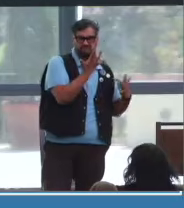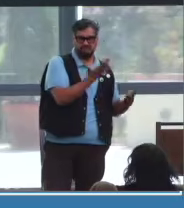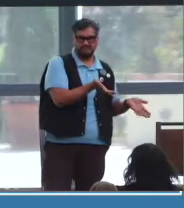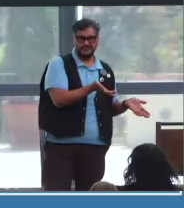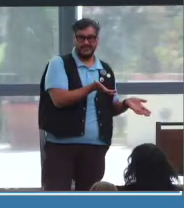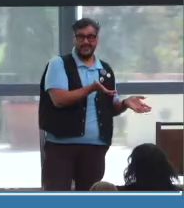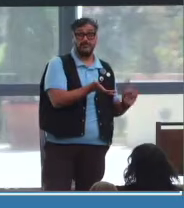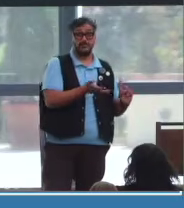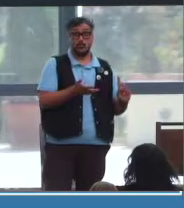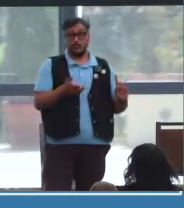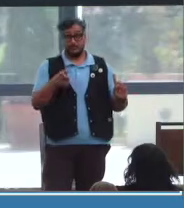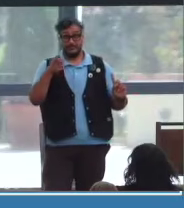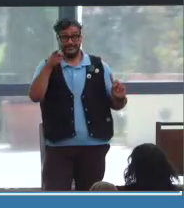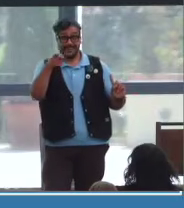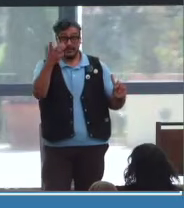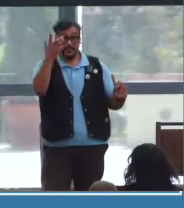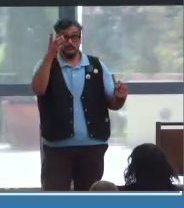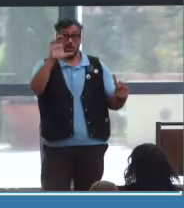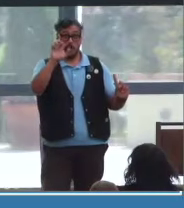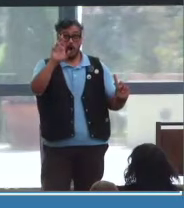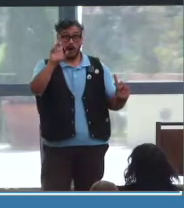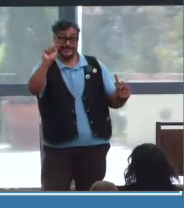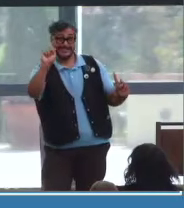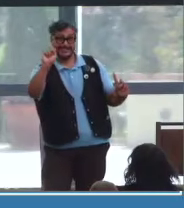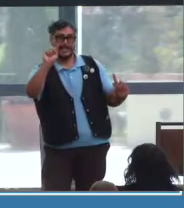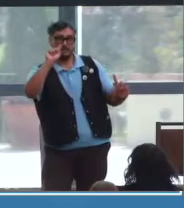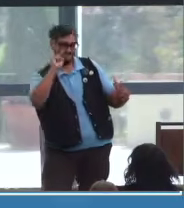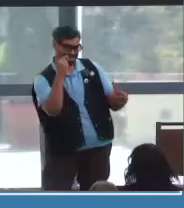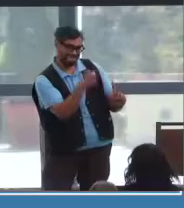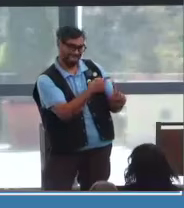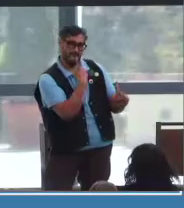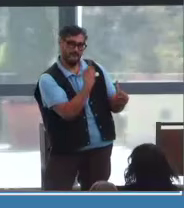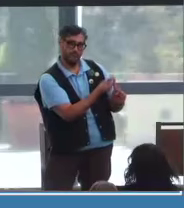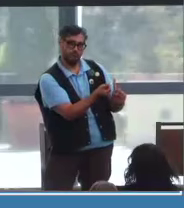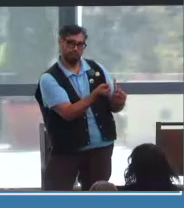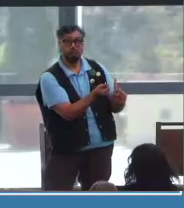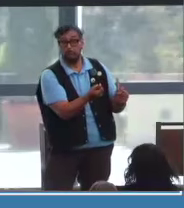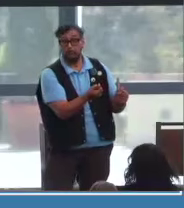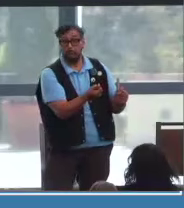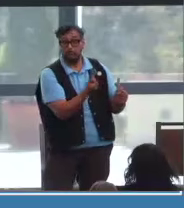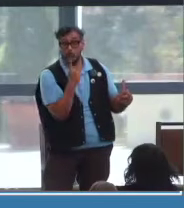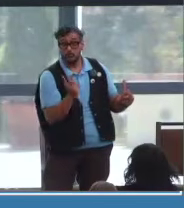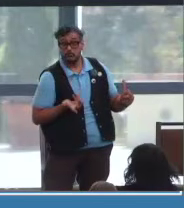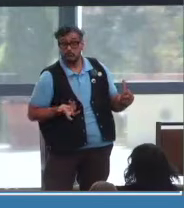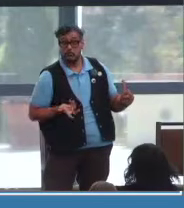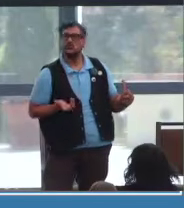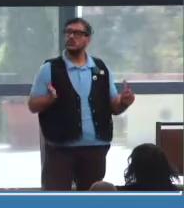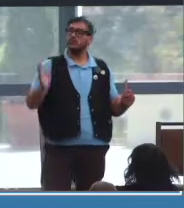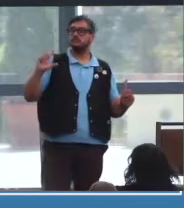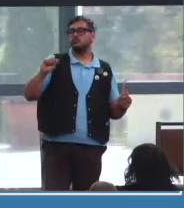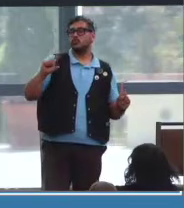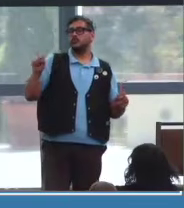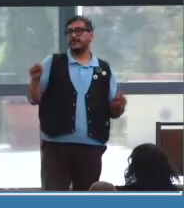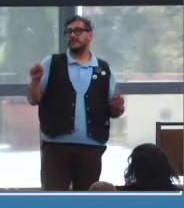developed to target those malignant B cells, and they showed really good promise. So around 2020, a group in